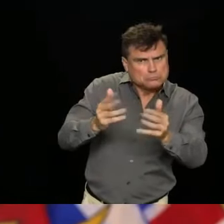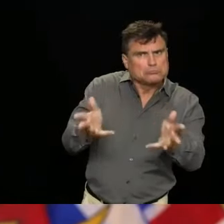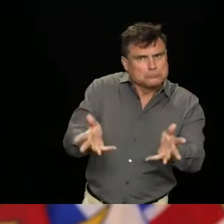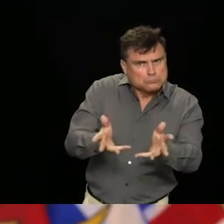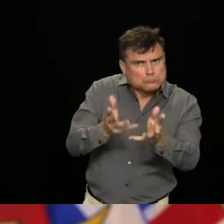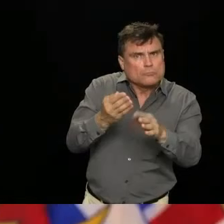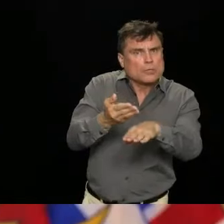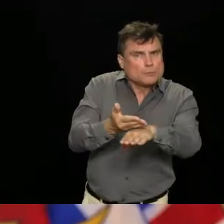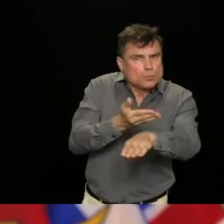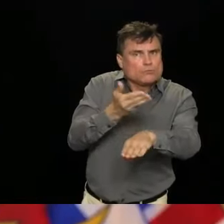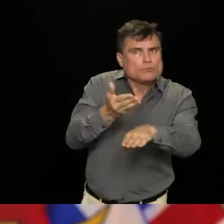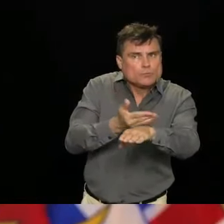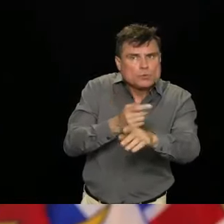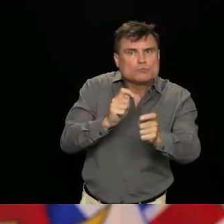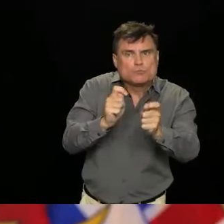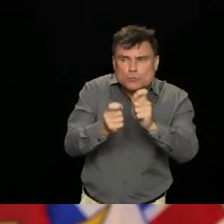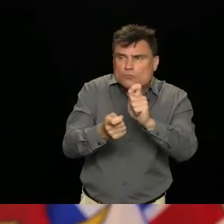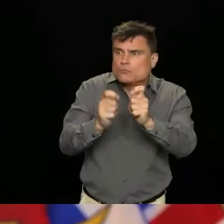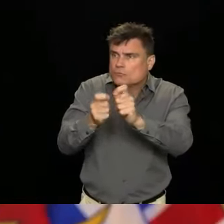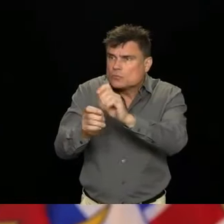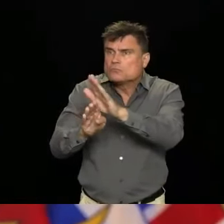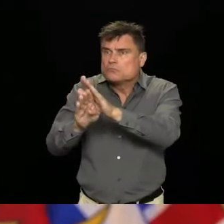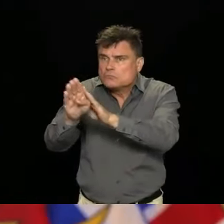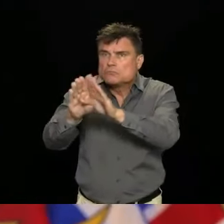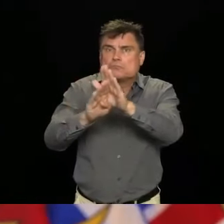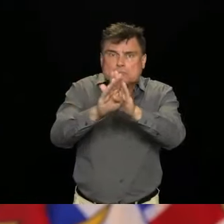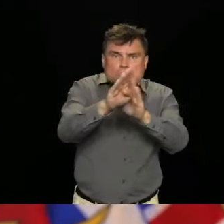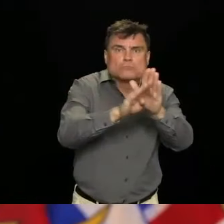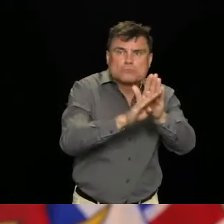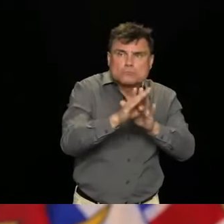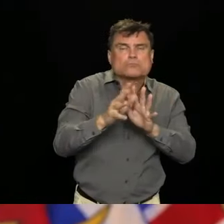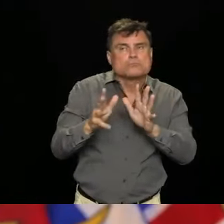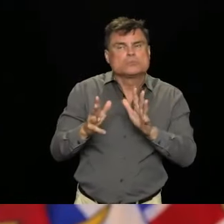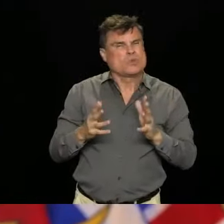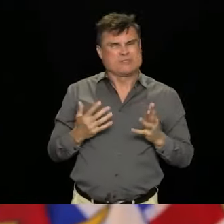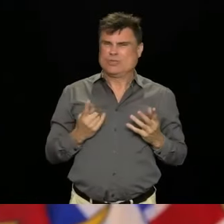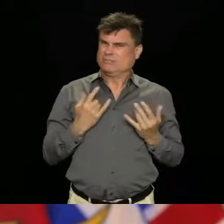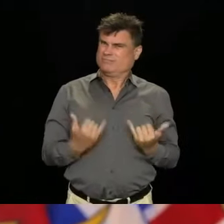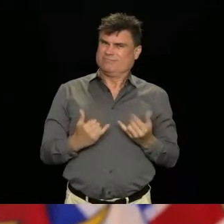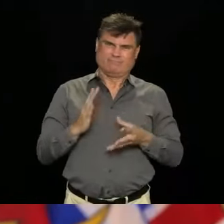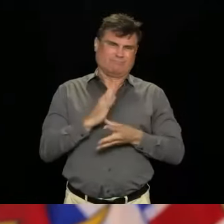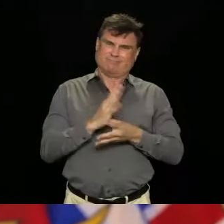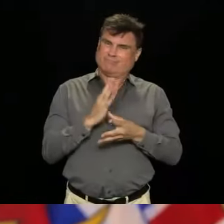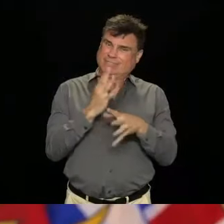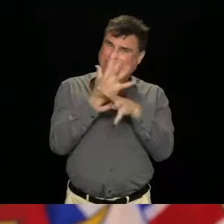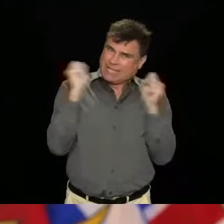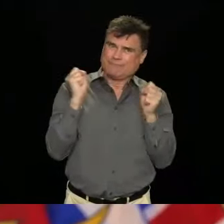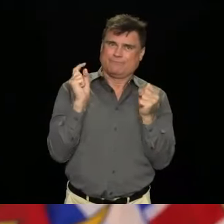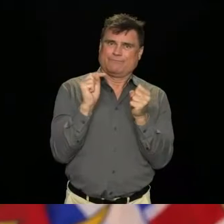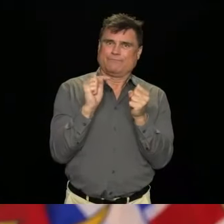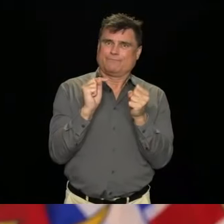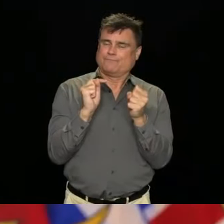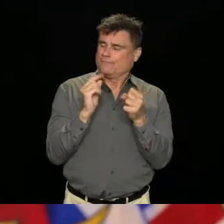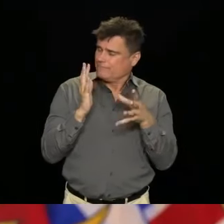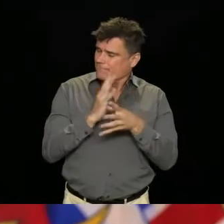we build that confidence, making sure it's done safely, is the best thing we can do for economic recovery.